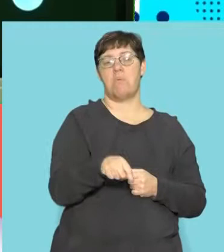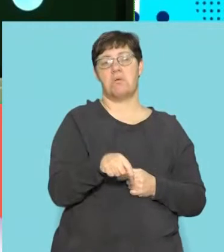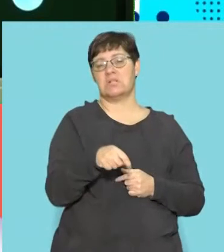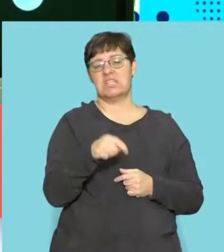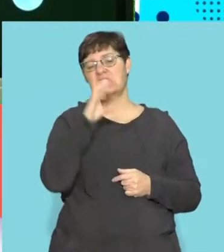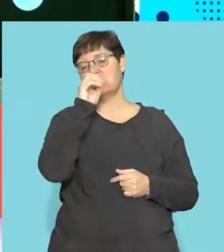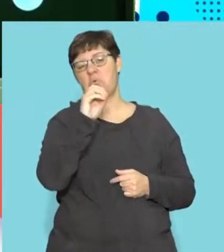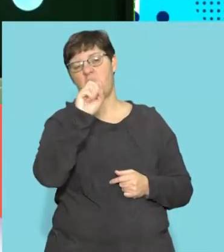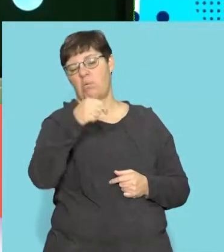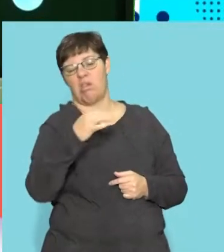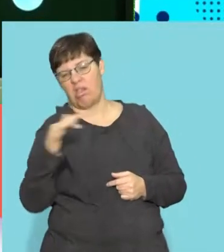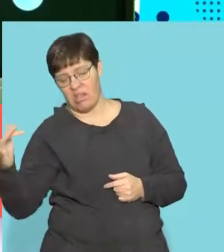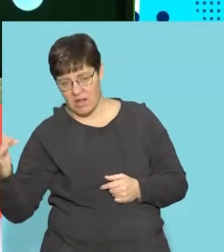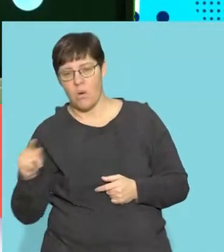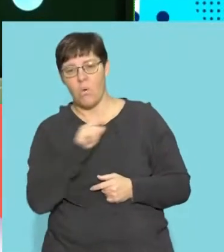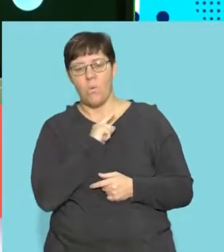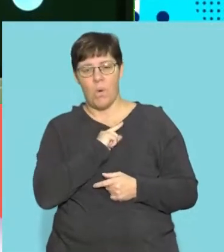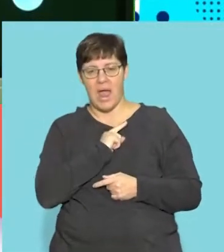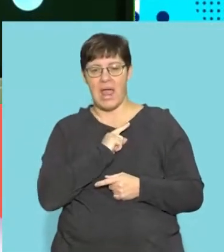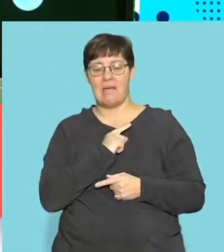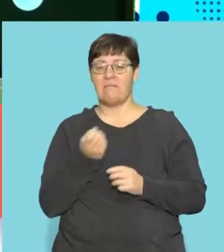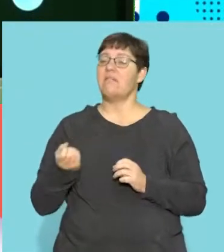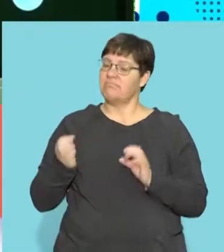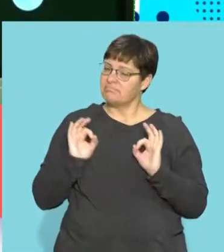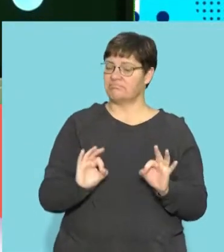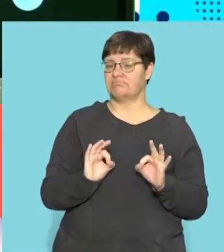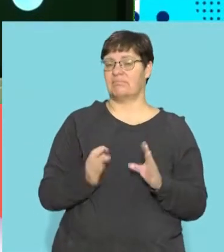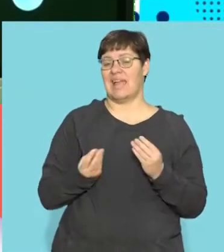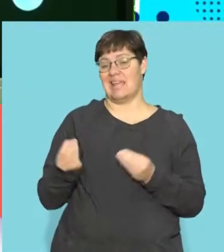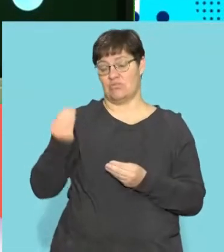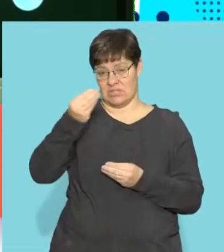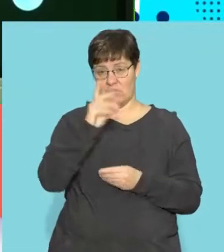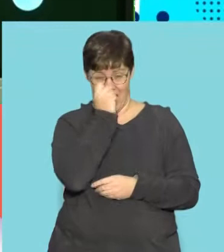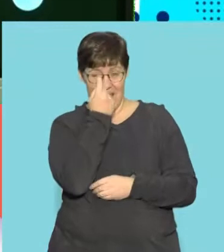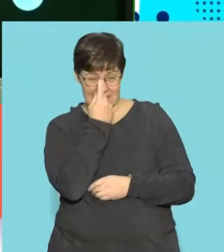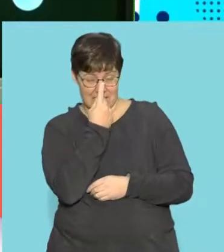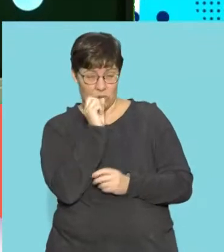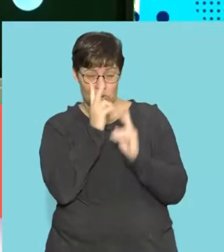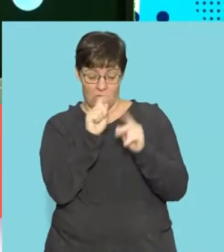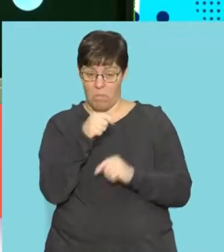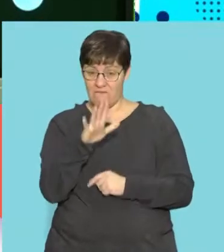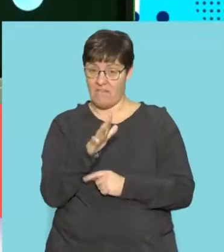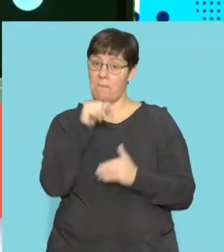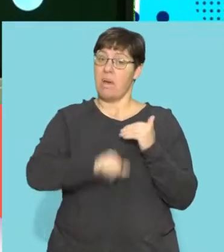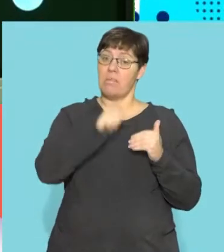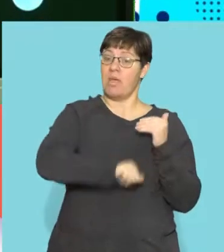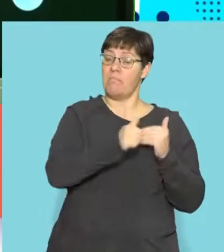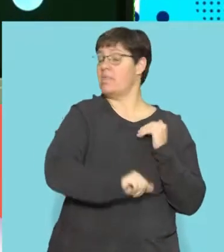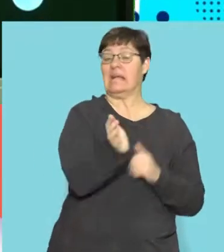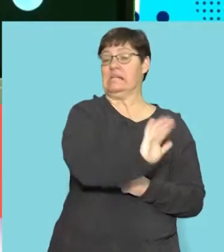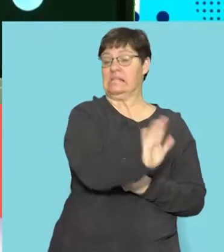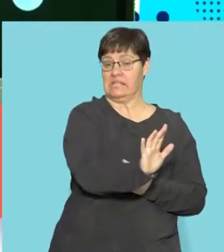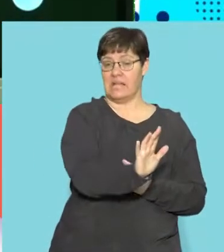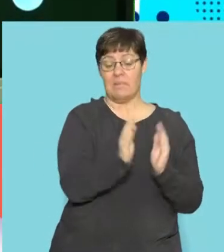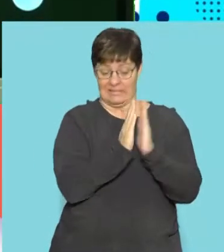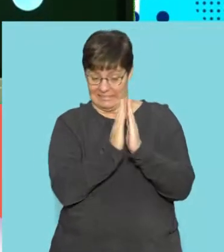it's the effective interest rate. So that's what you please need to understand. You are not getting 12.5 every month. You are